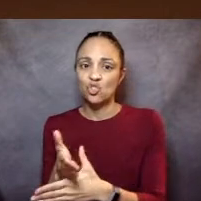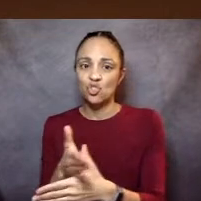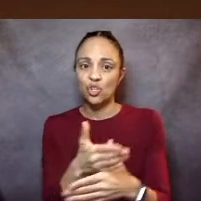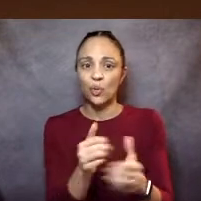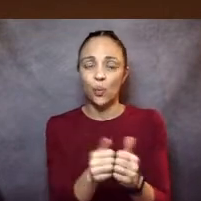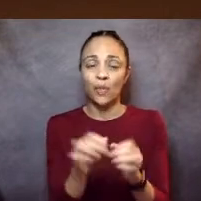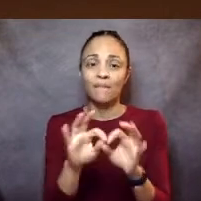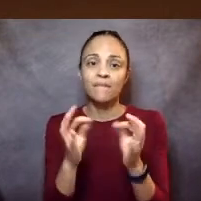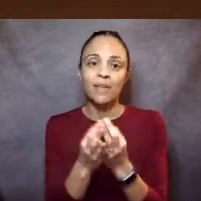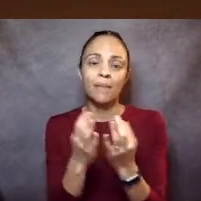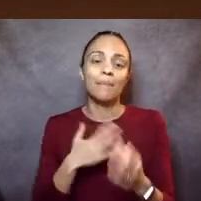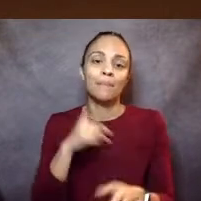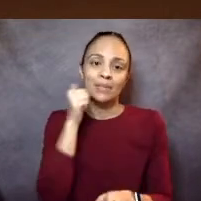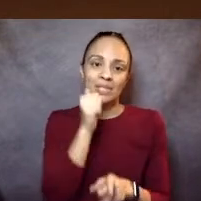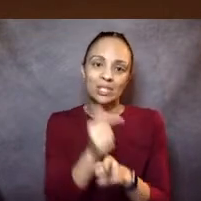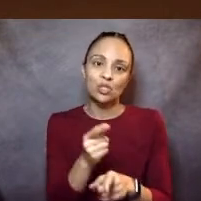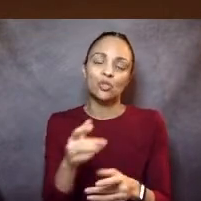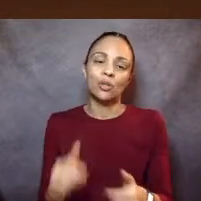Mecklenburg County,